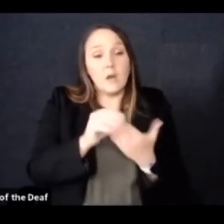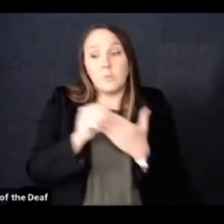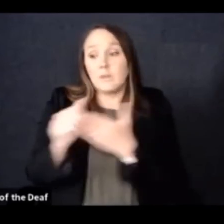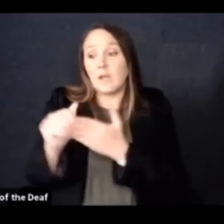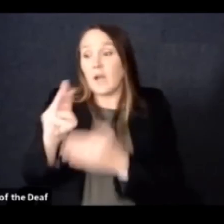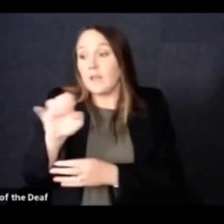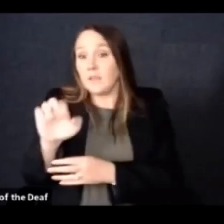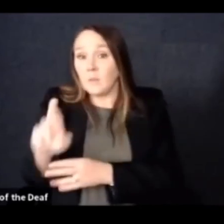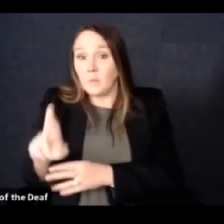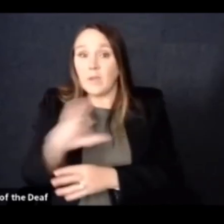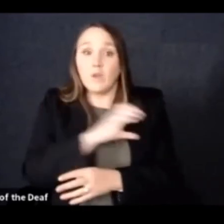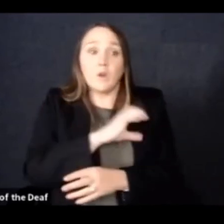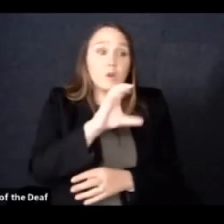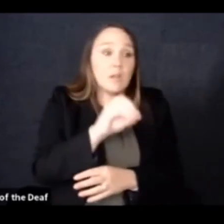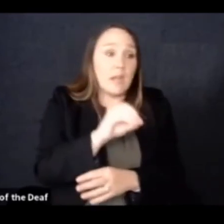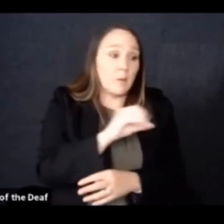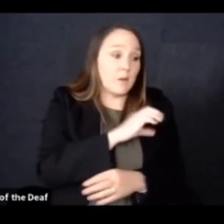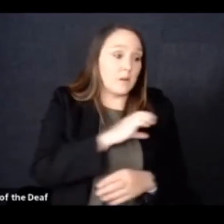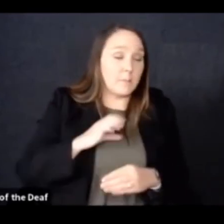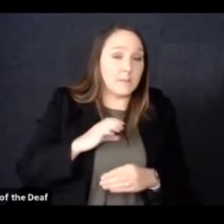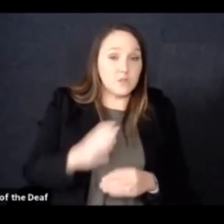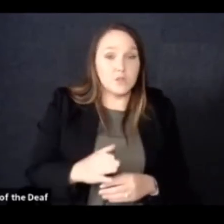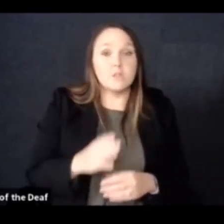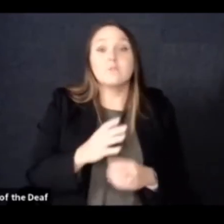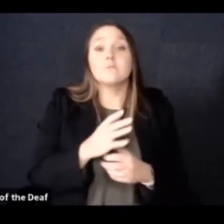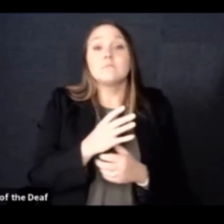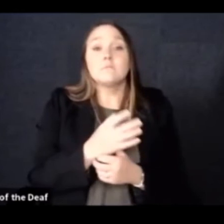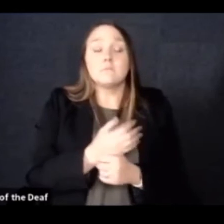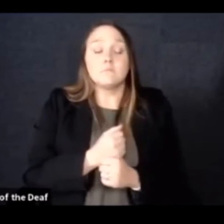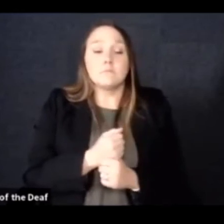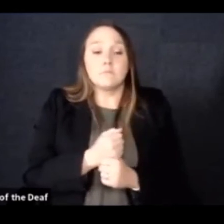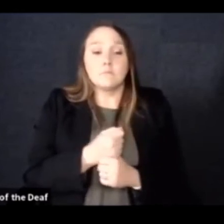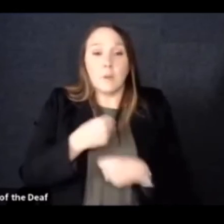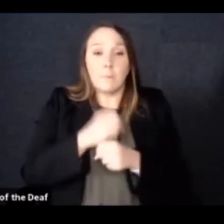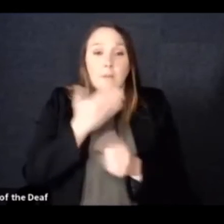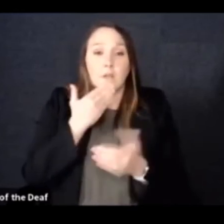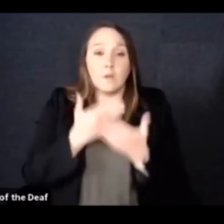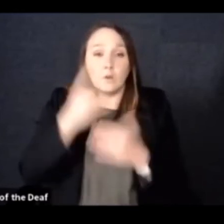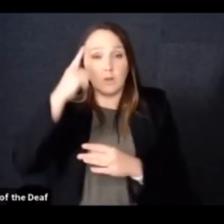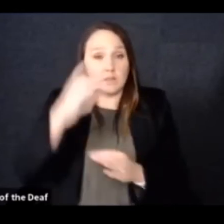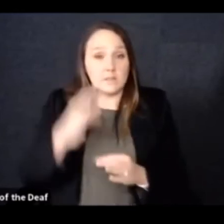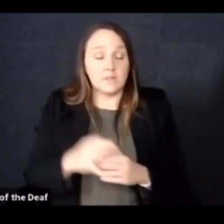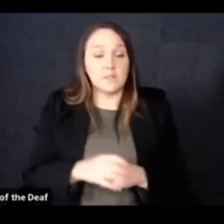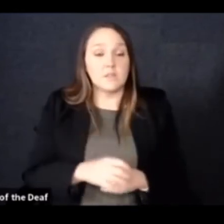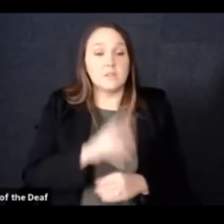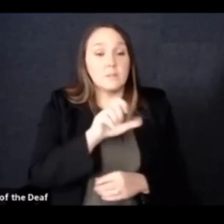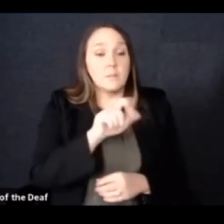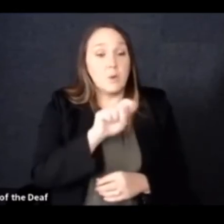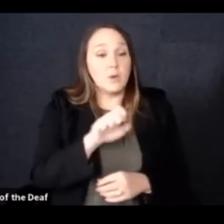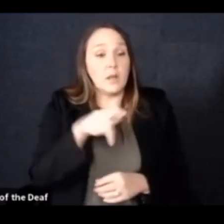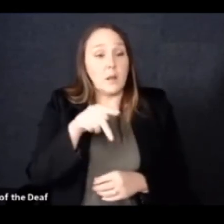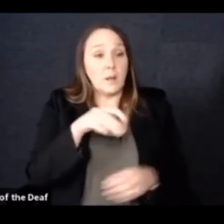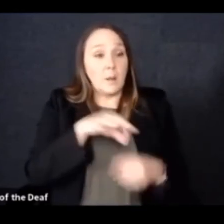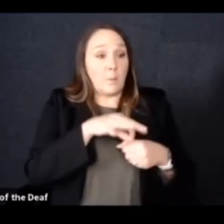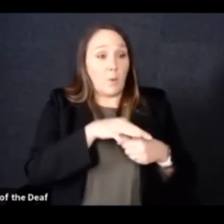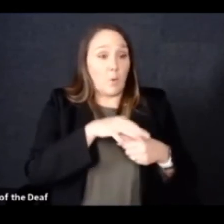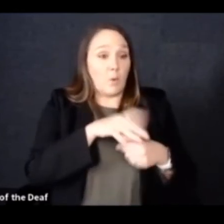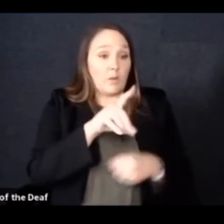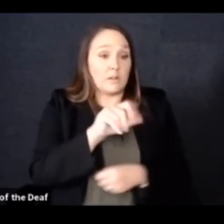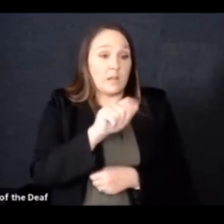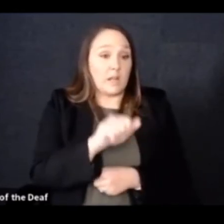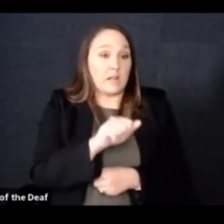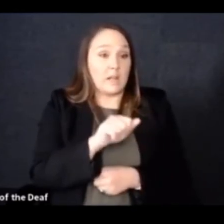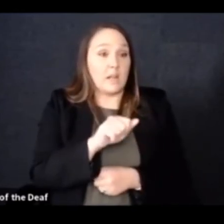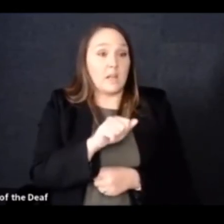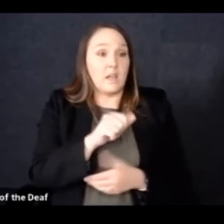county commission and our community in making good decisions. From Megan with WVLT, polling data shows that many Americans feel